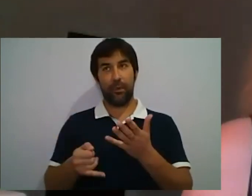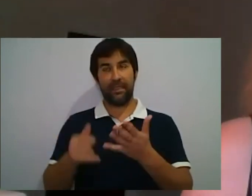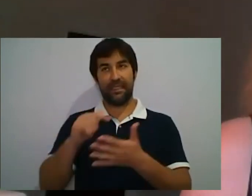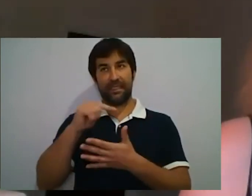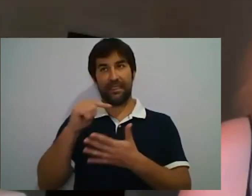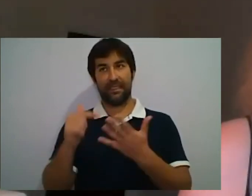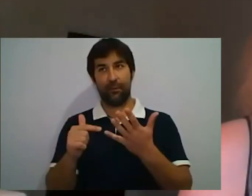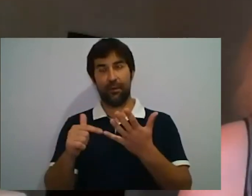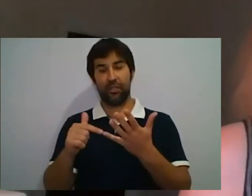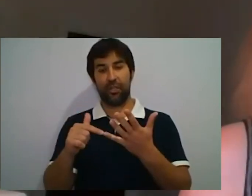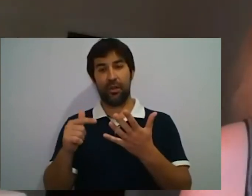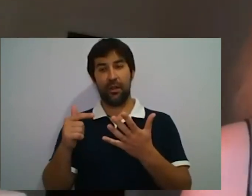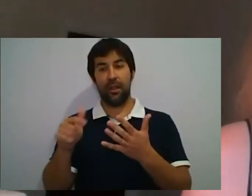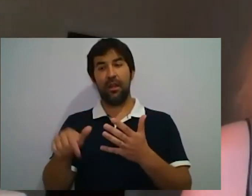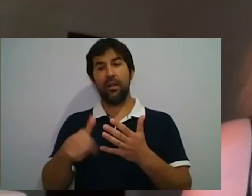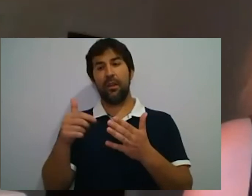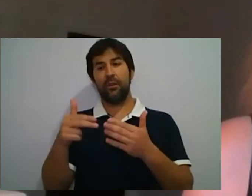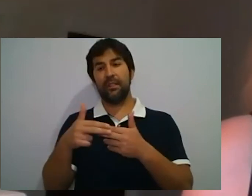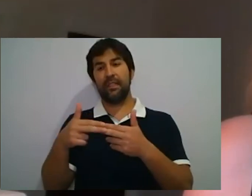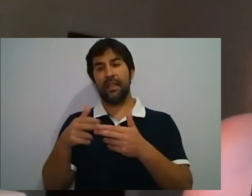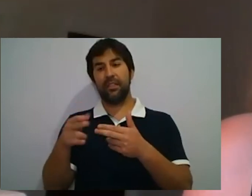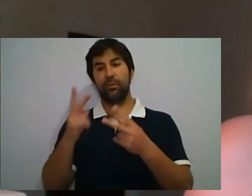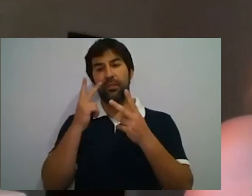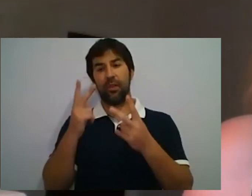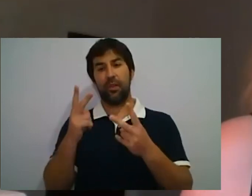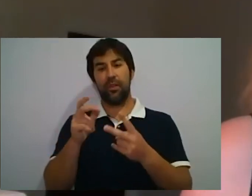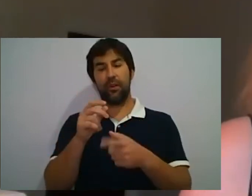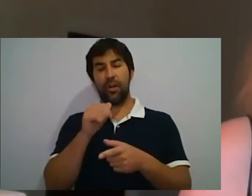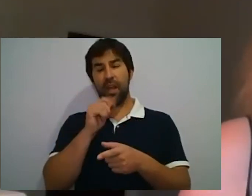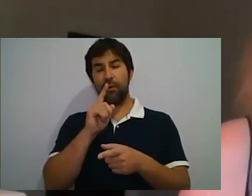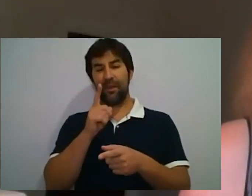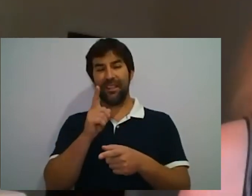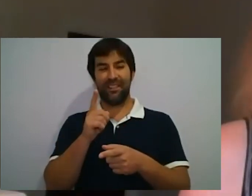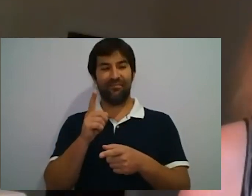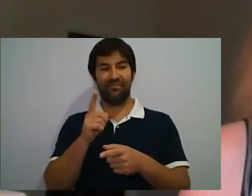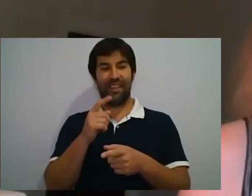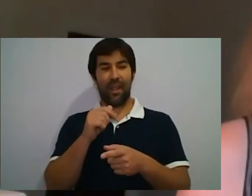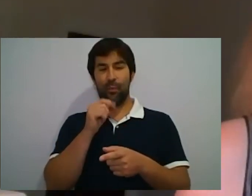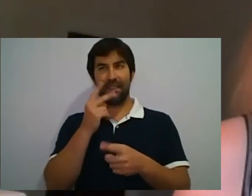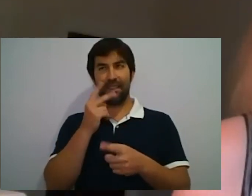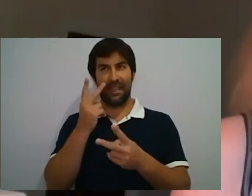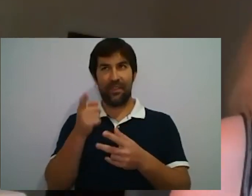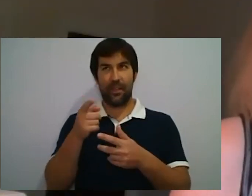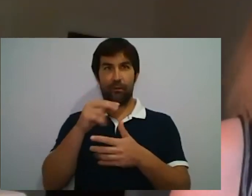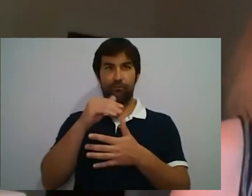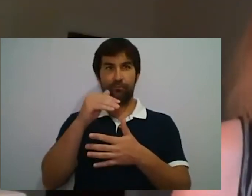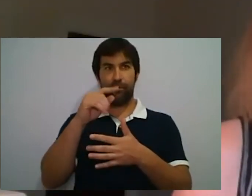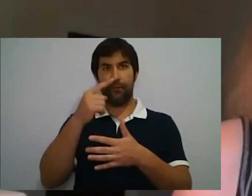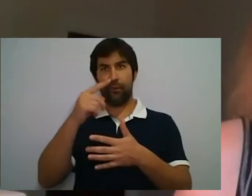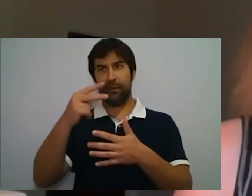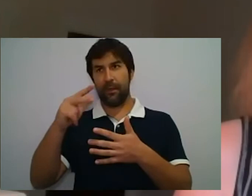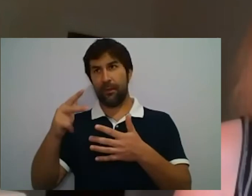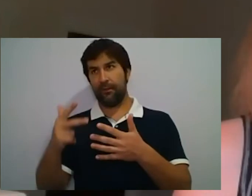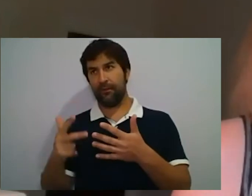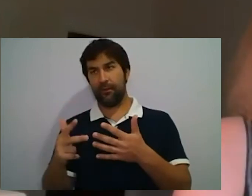larger span to them and less of a grade, an immediate grade. They're not illegal. We can do them. They are also